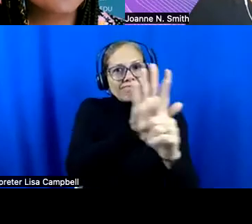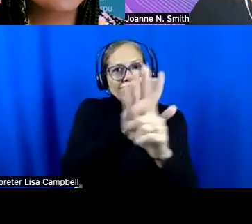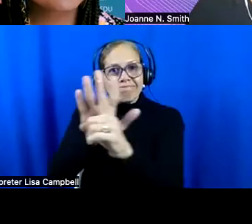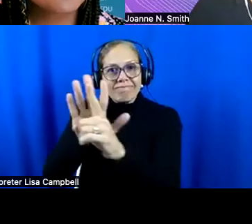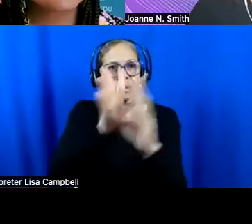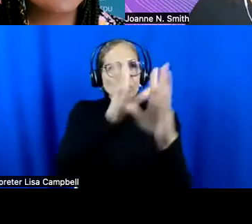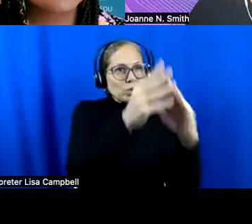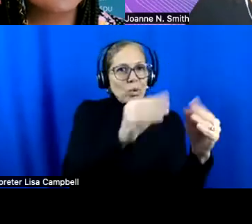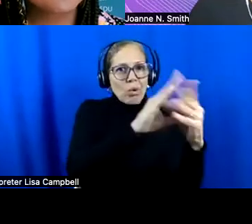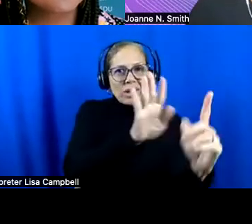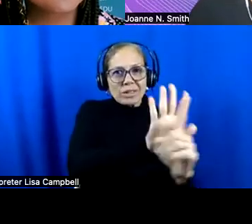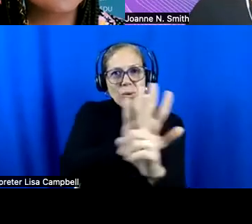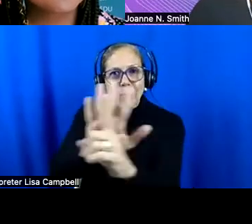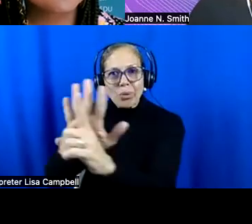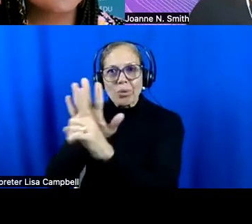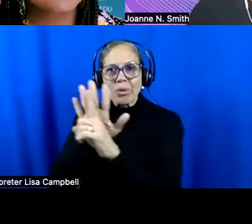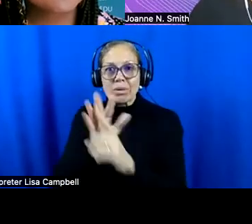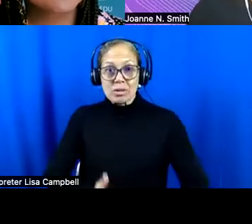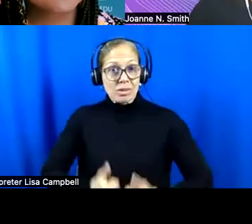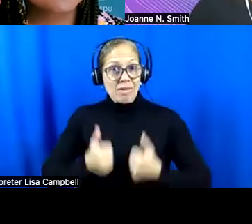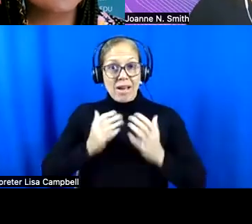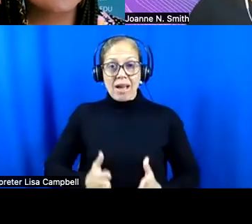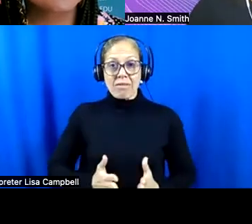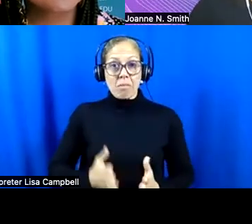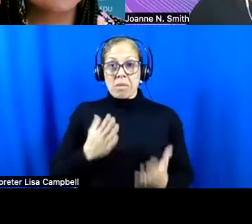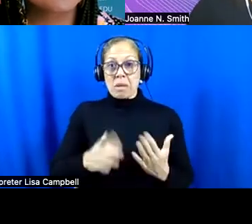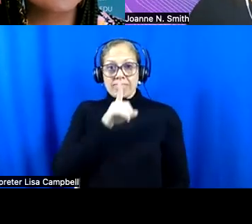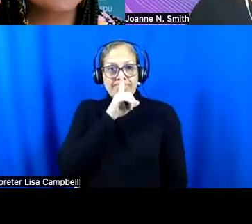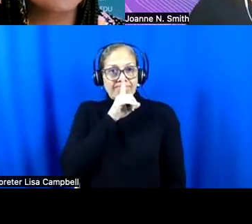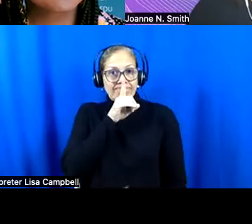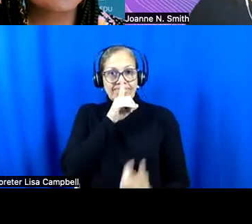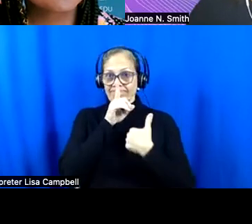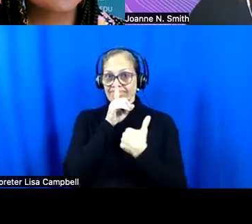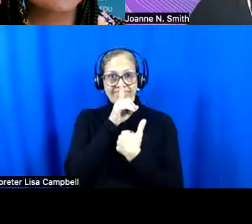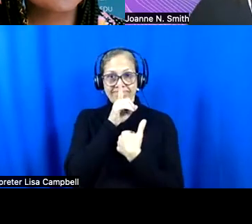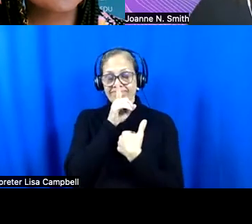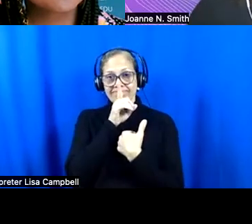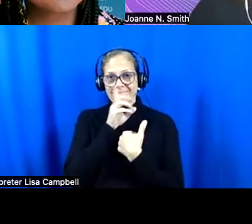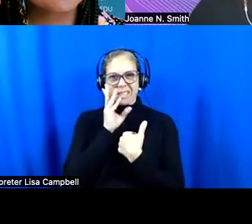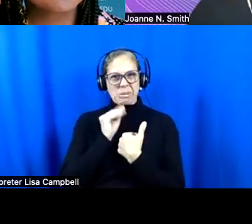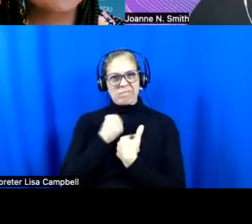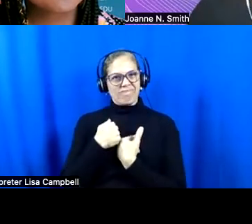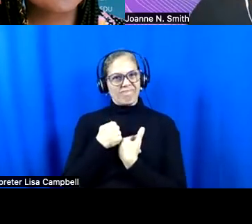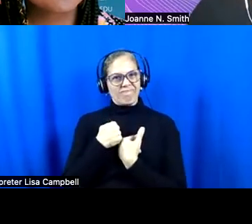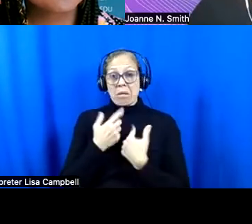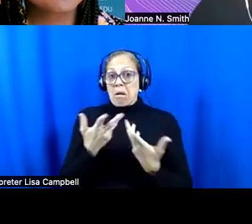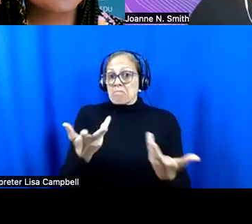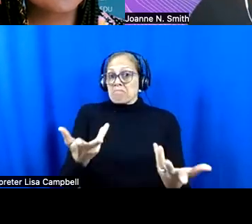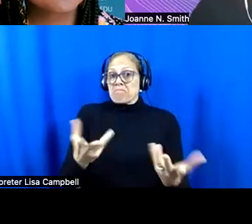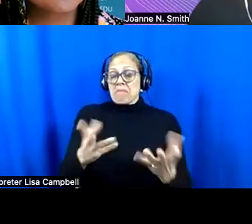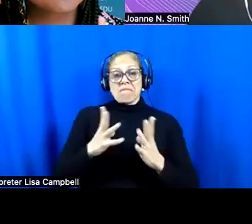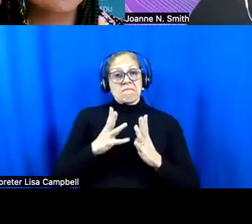it's being a survivor is not the title or name that you want to equate to your experience, that's absolutely fine